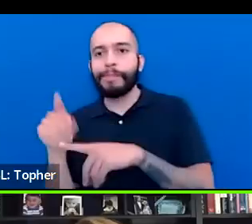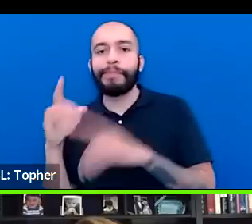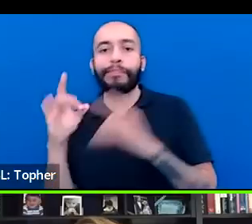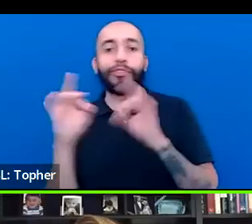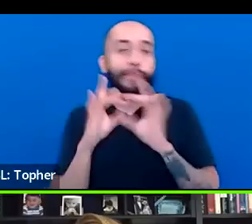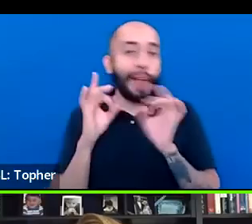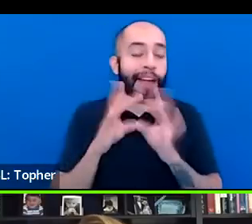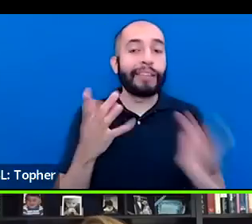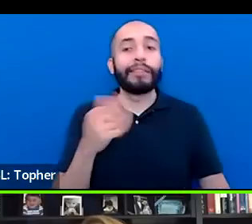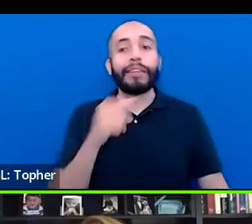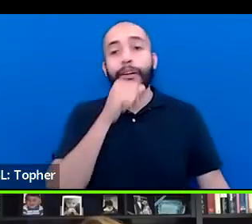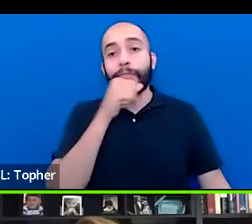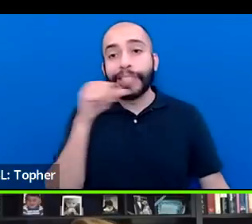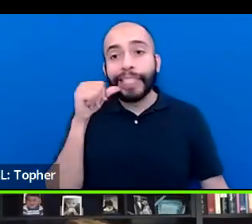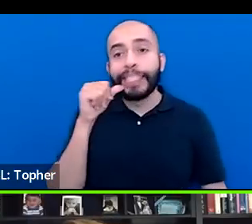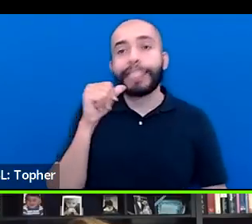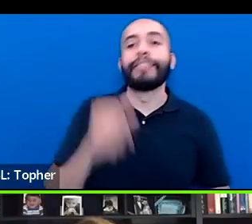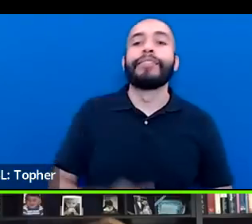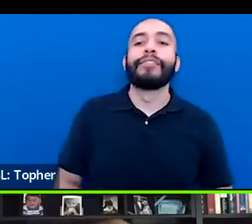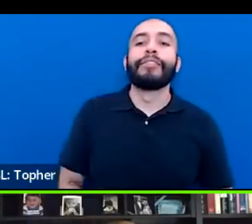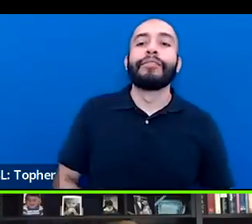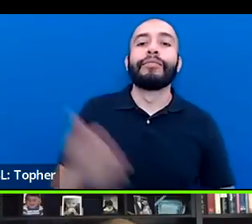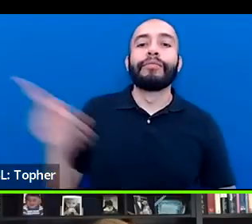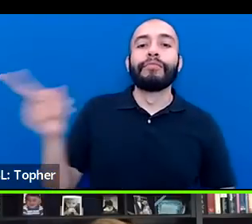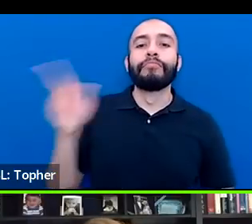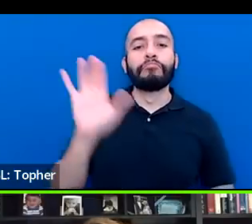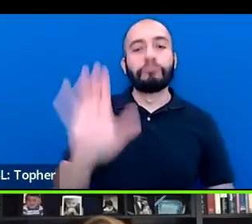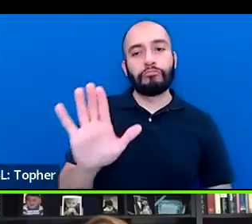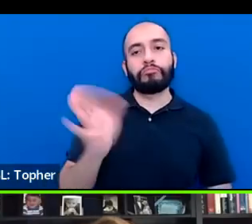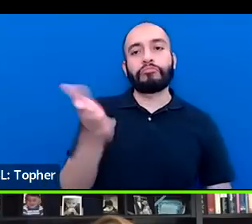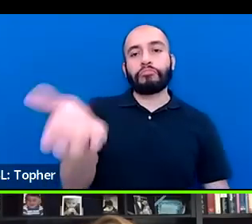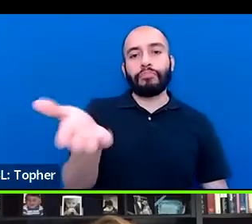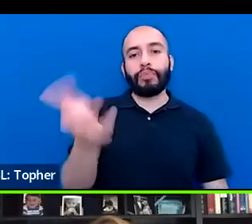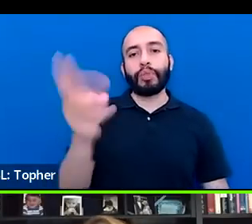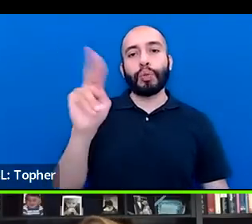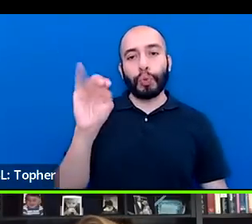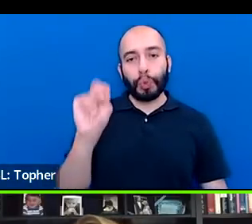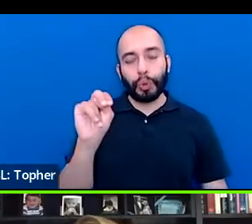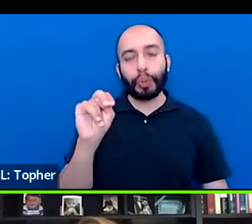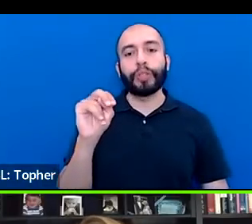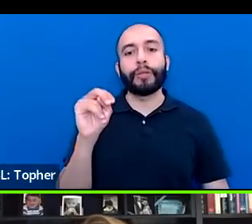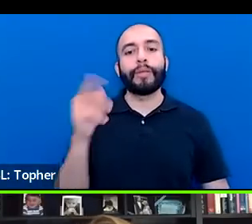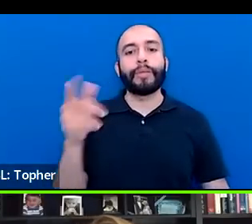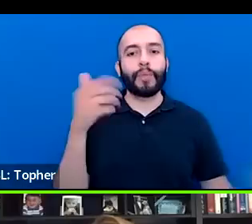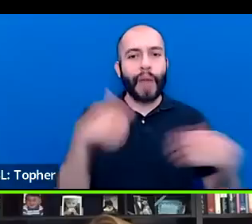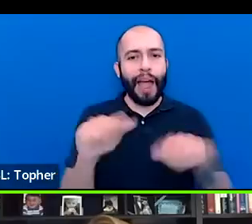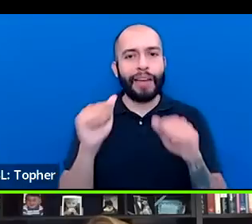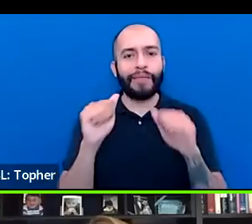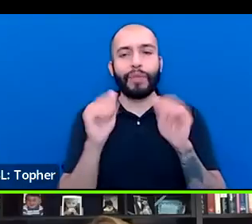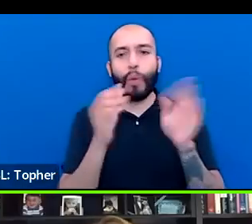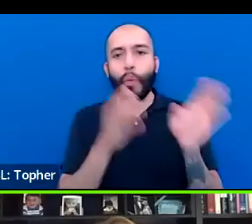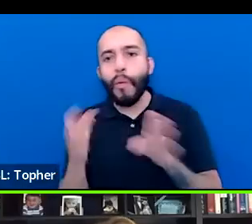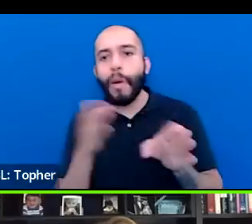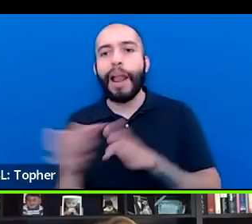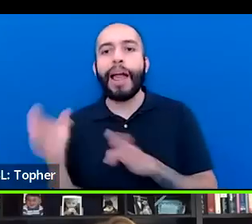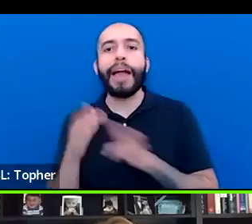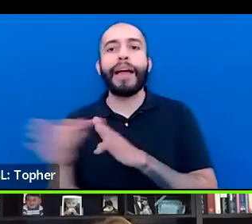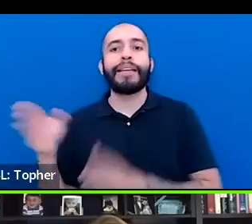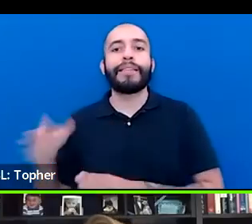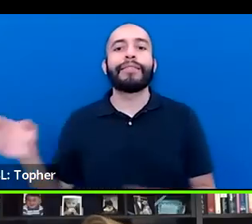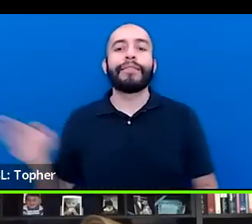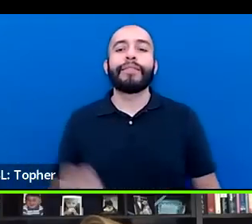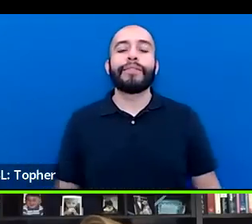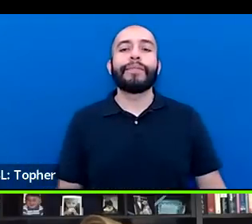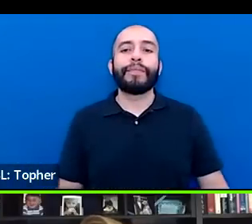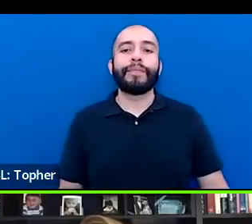trying to organize, and it's CWA, and they're a fighting, striking union that is committed to organizing, and they